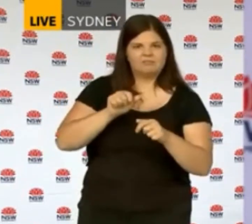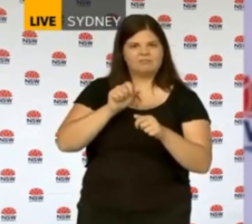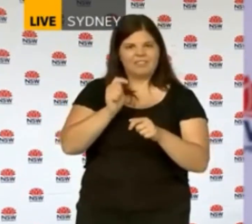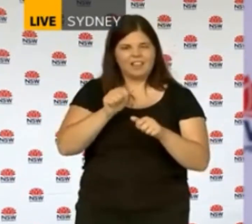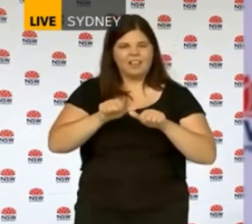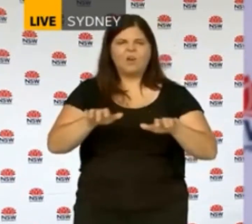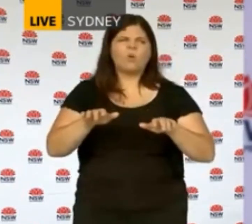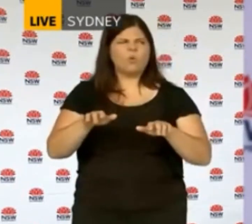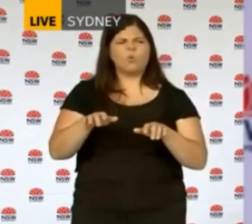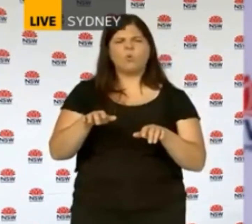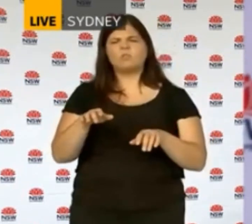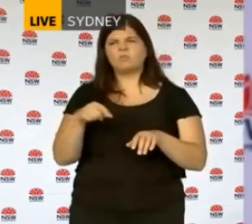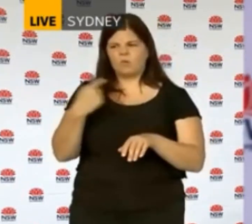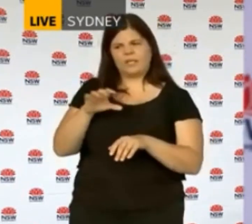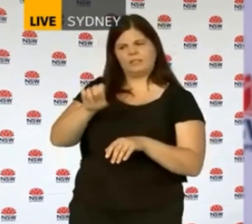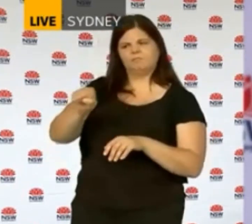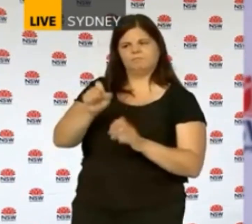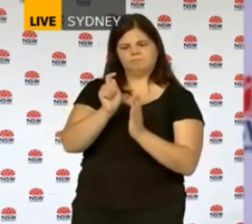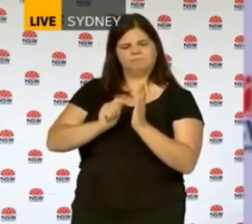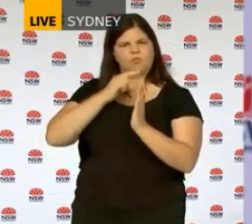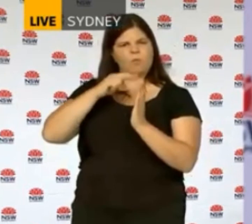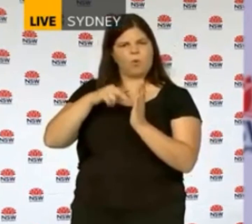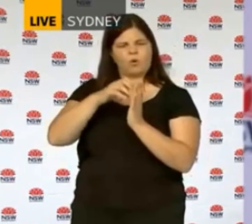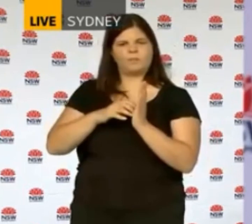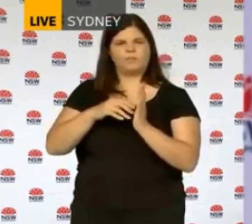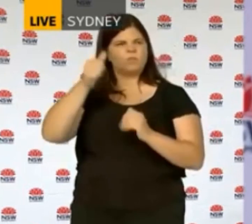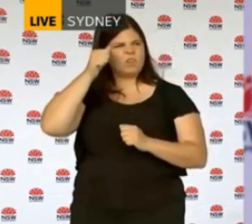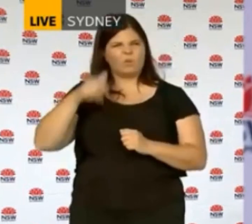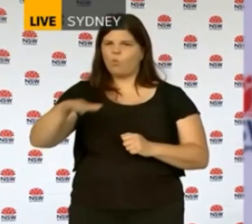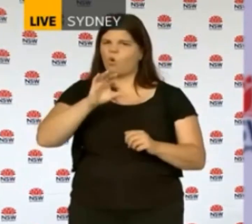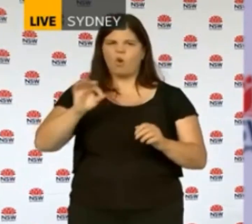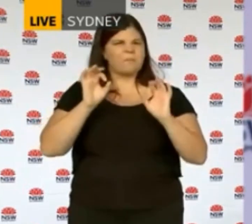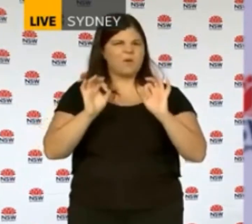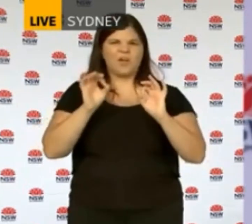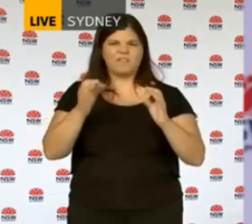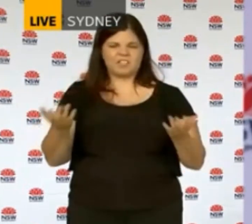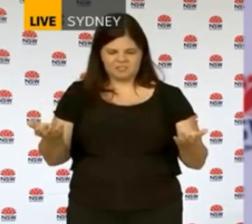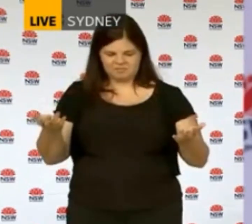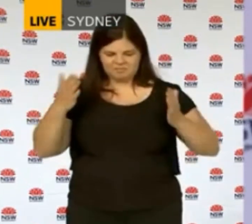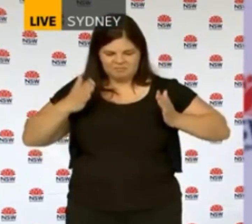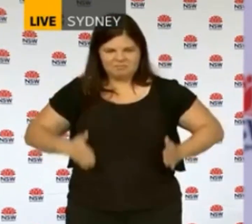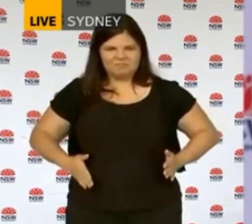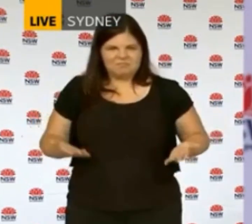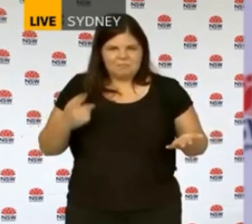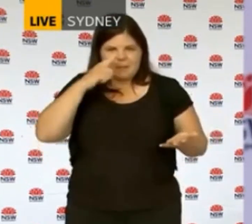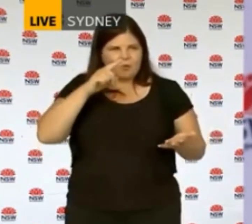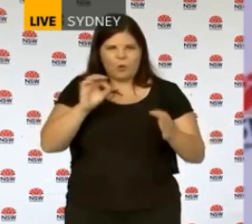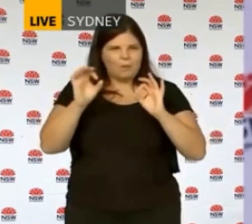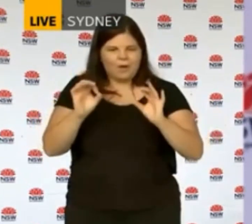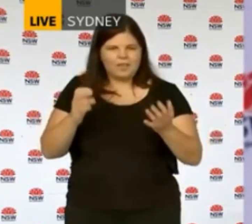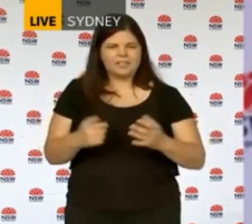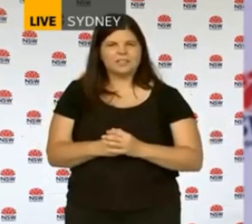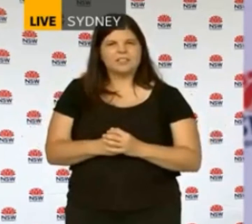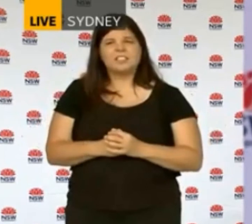we know that we work and live in a very human system, and there's always a risk that someone